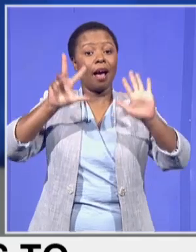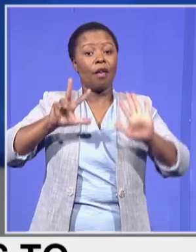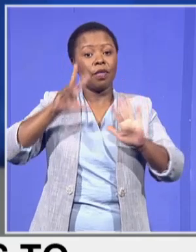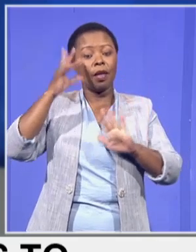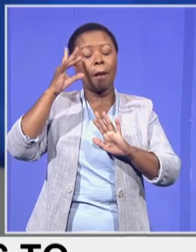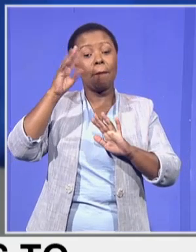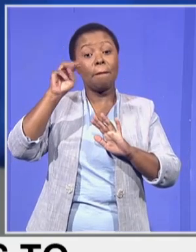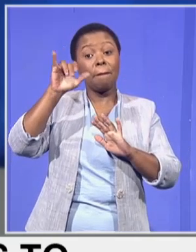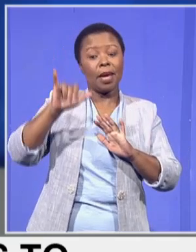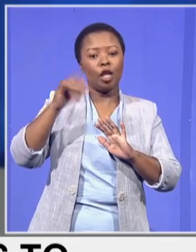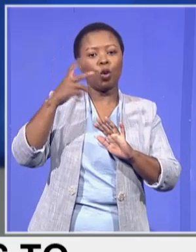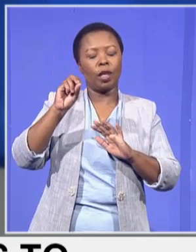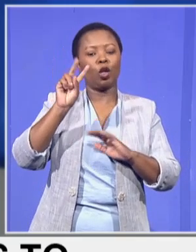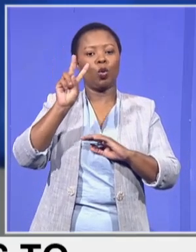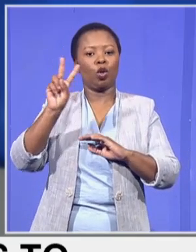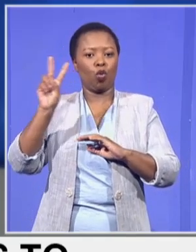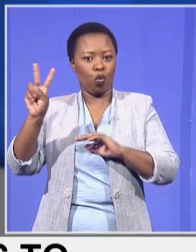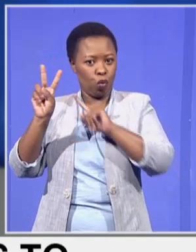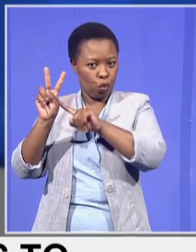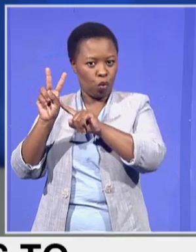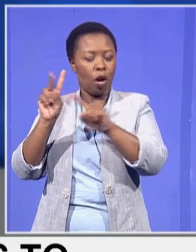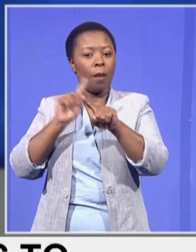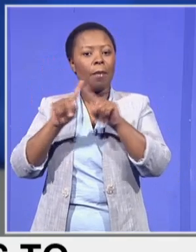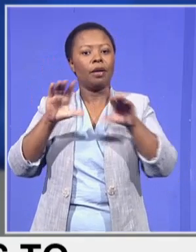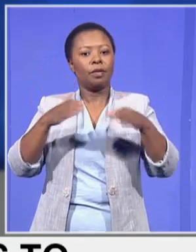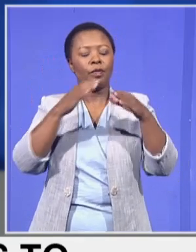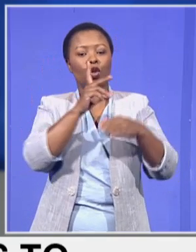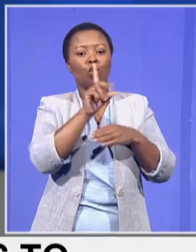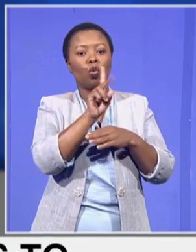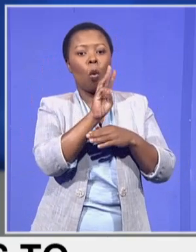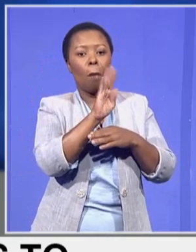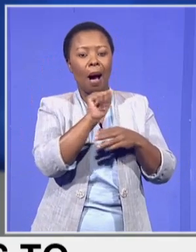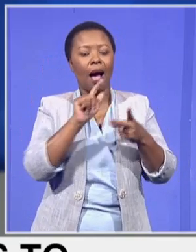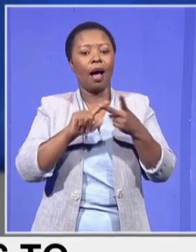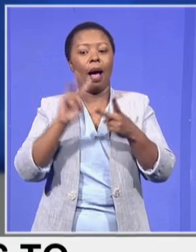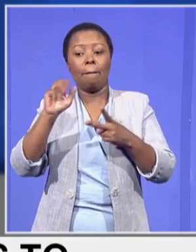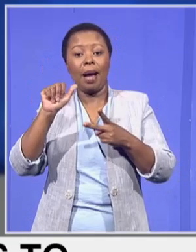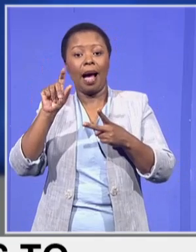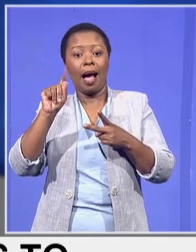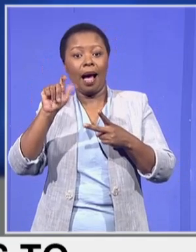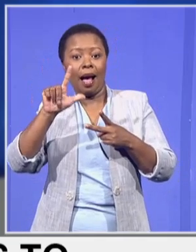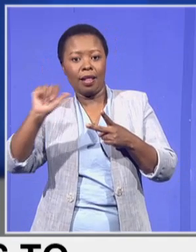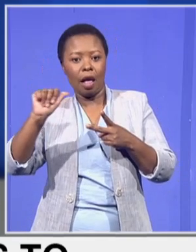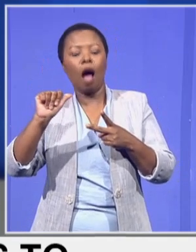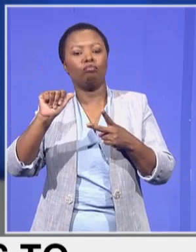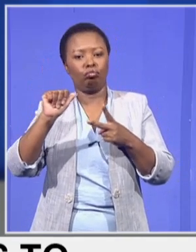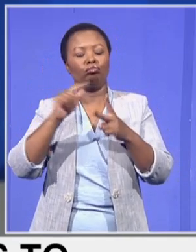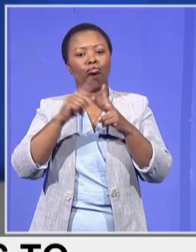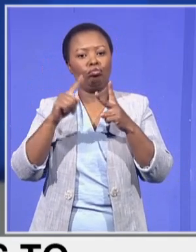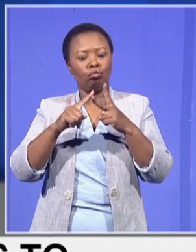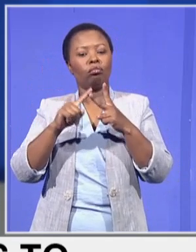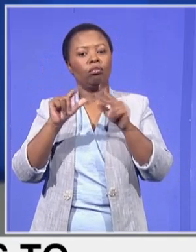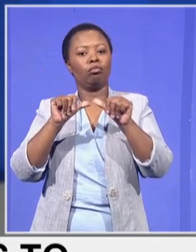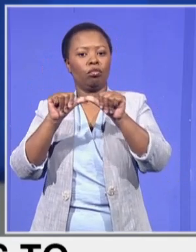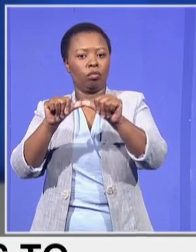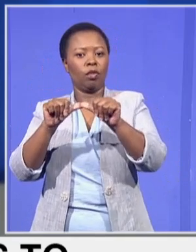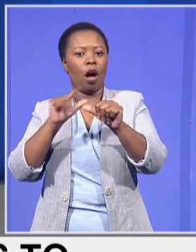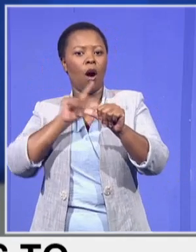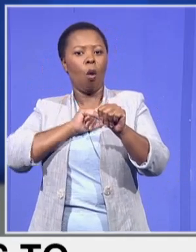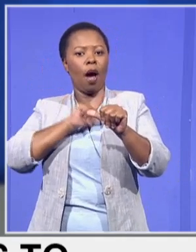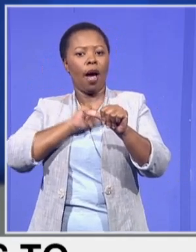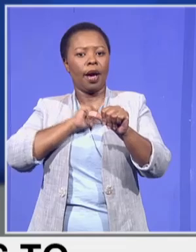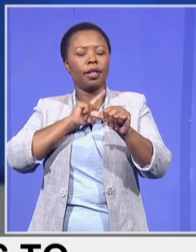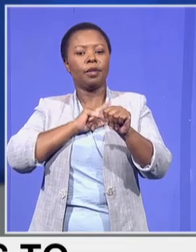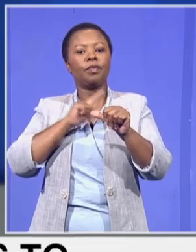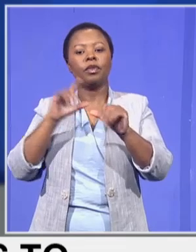2022. 3 power stations, Camden, Duvha and Matla, have been on a sustained upward trend as a result of a reduction of